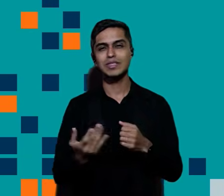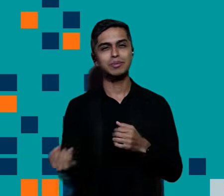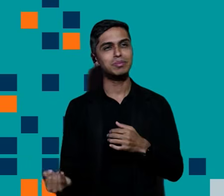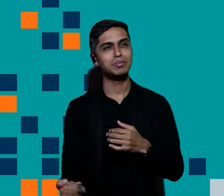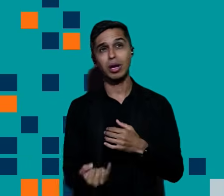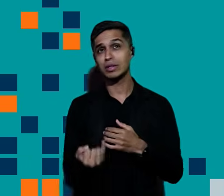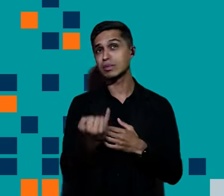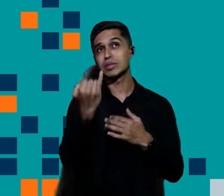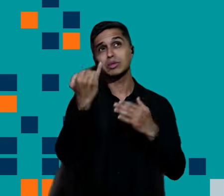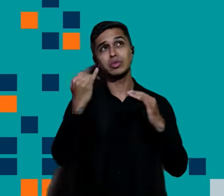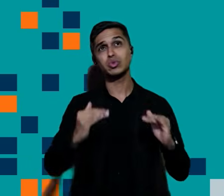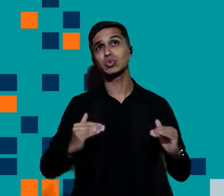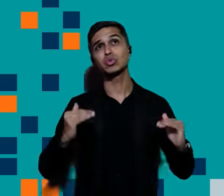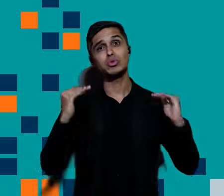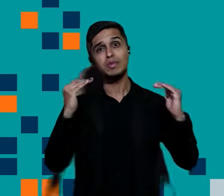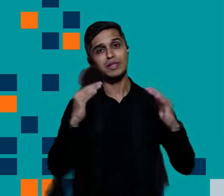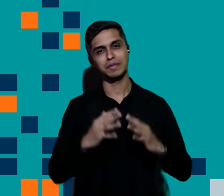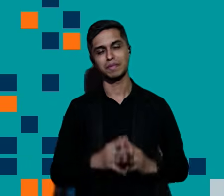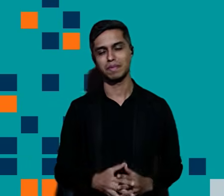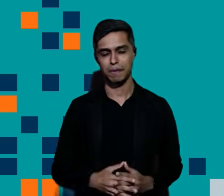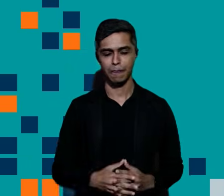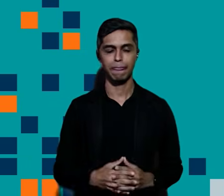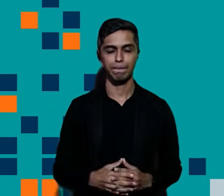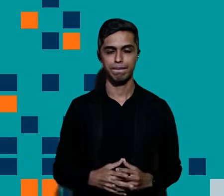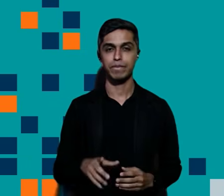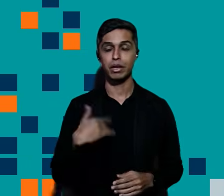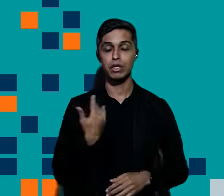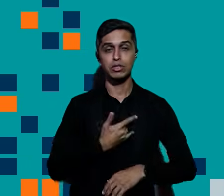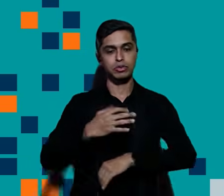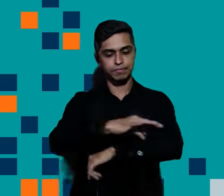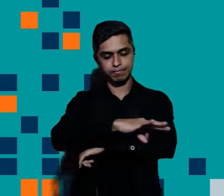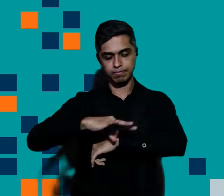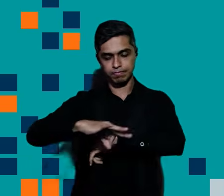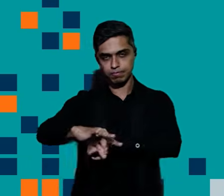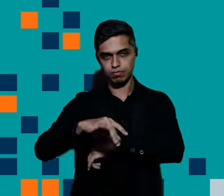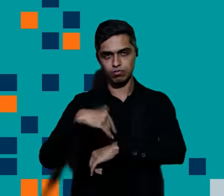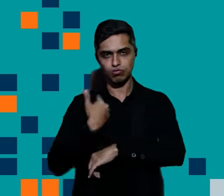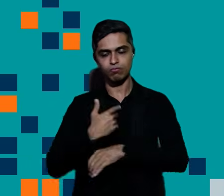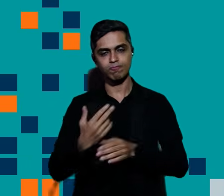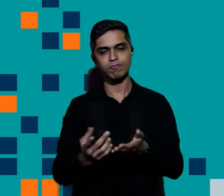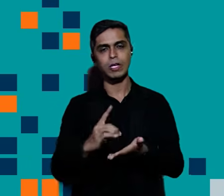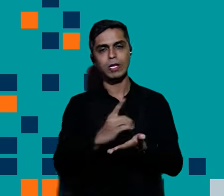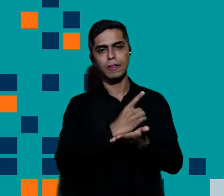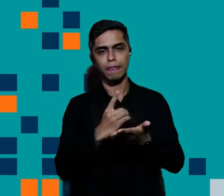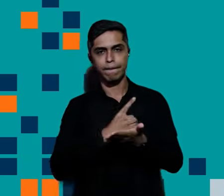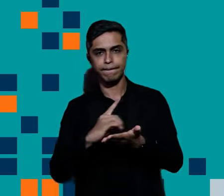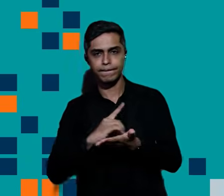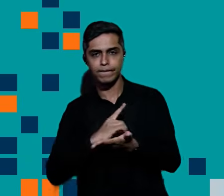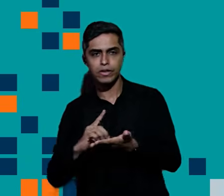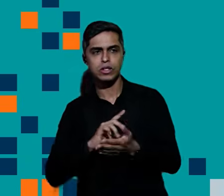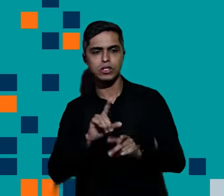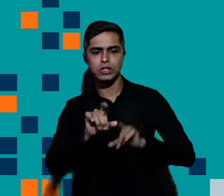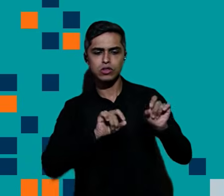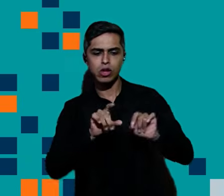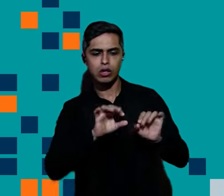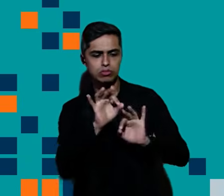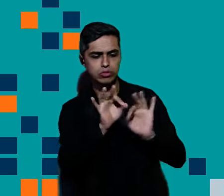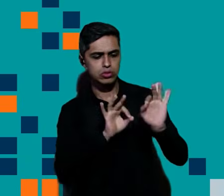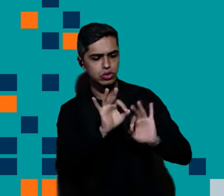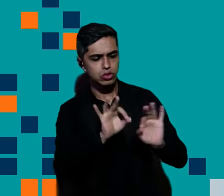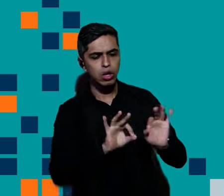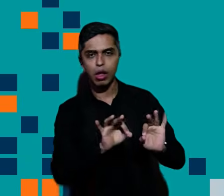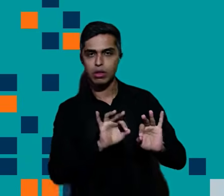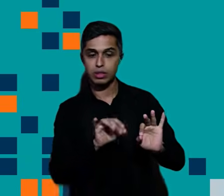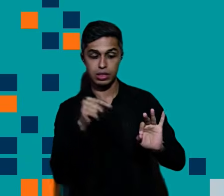choose to make? Because of the design decisions we make, we have the ability to create